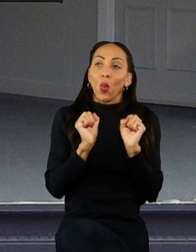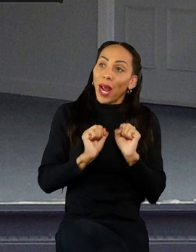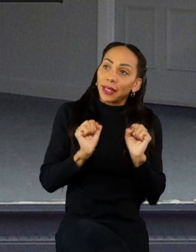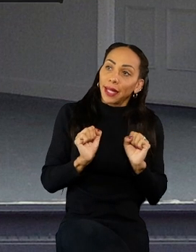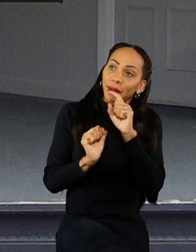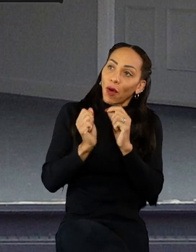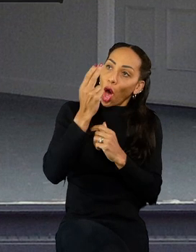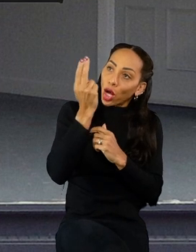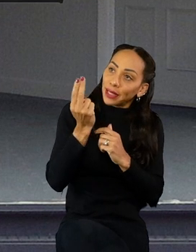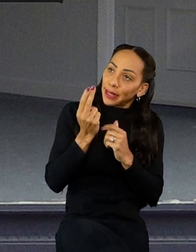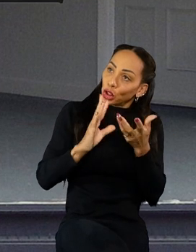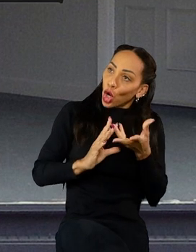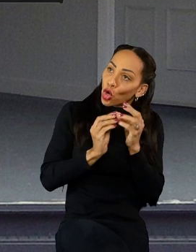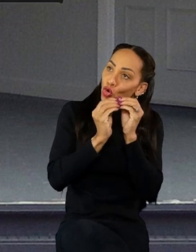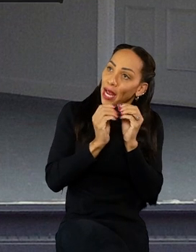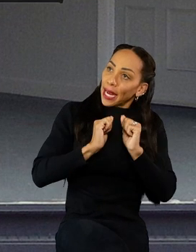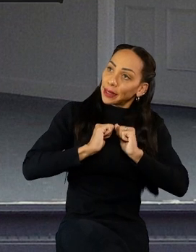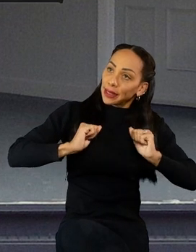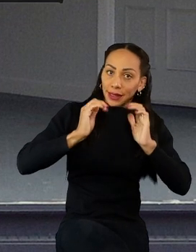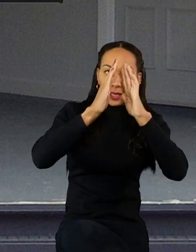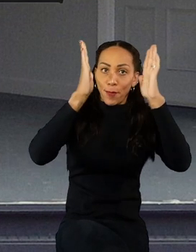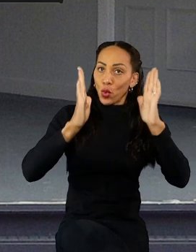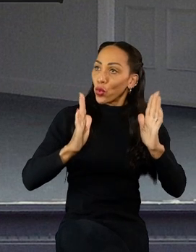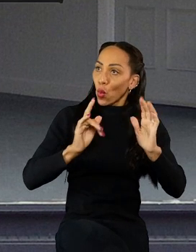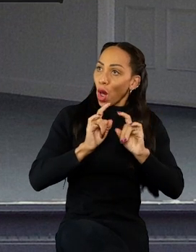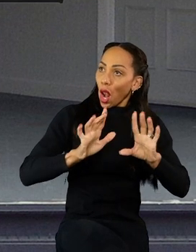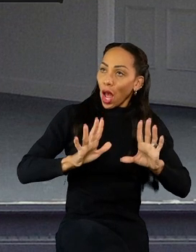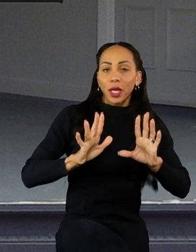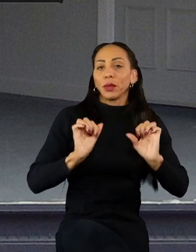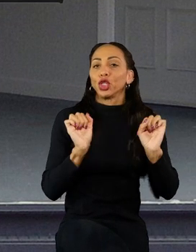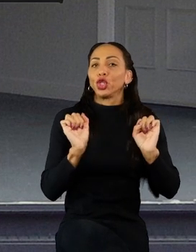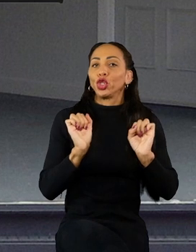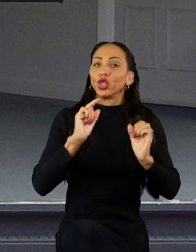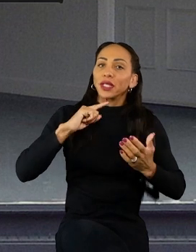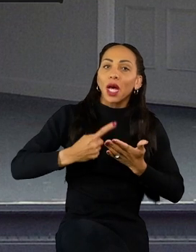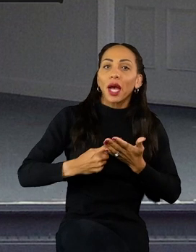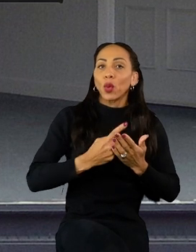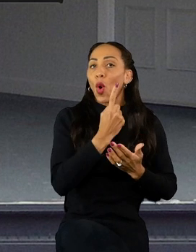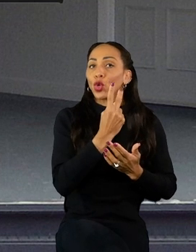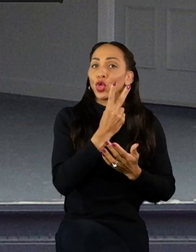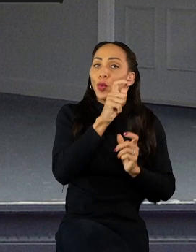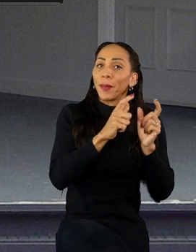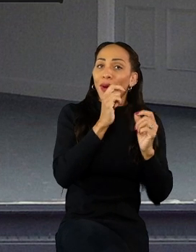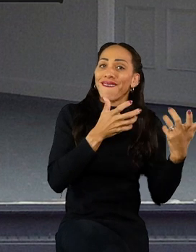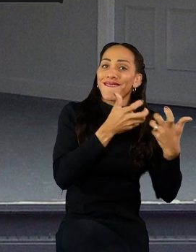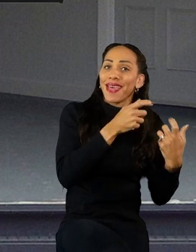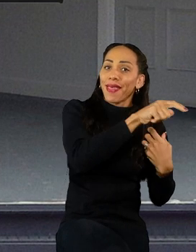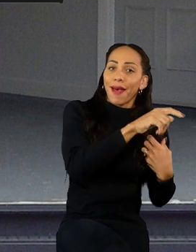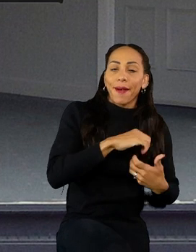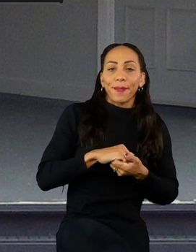make the piece of work. So that's still very much open for discussion. And then if we hop to the next